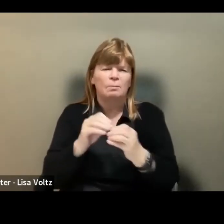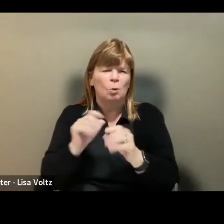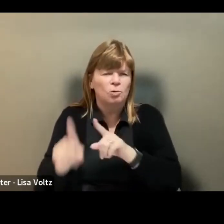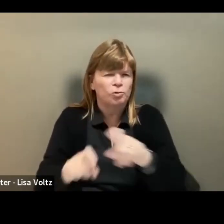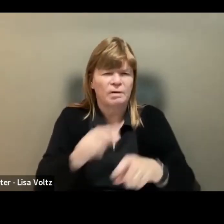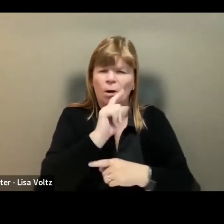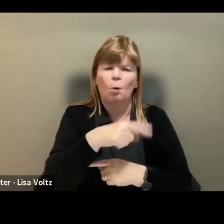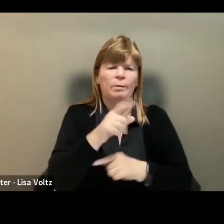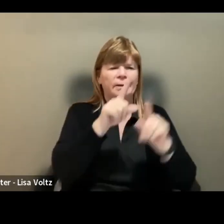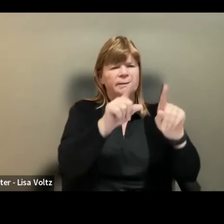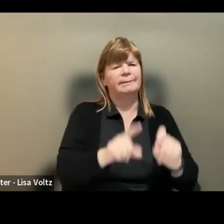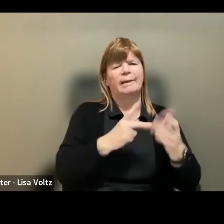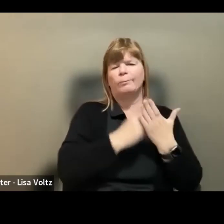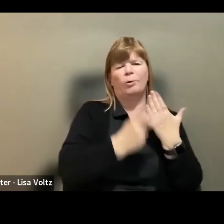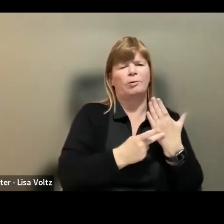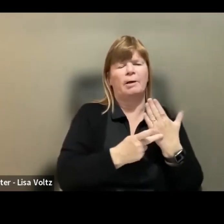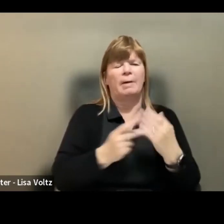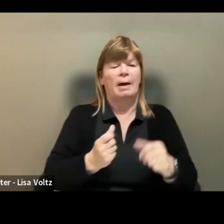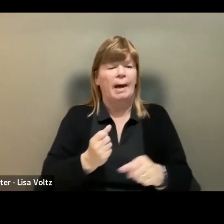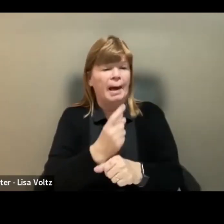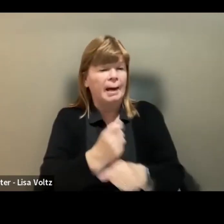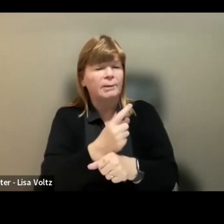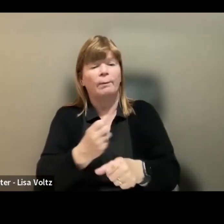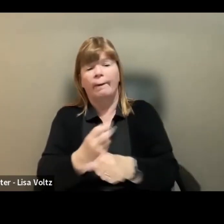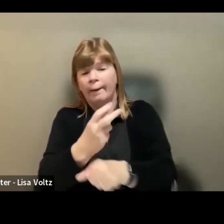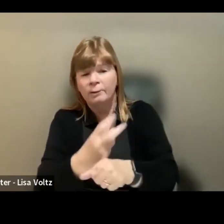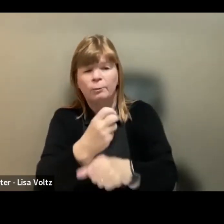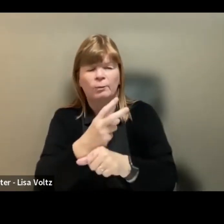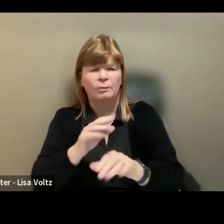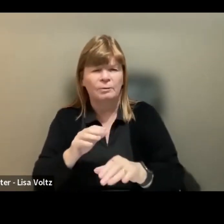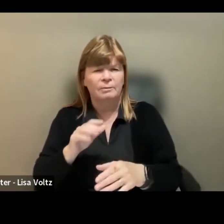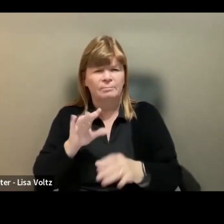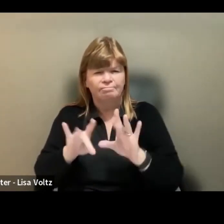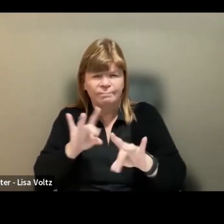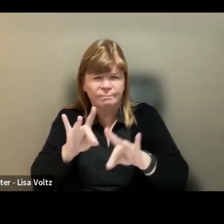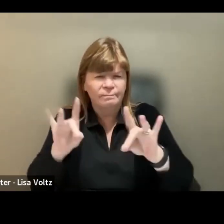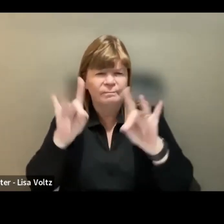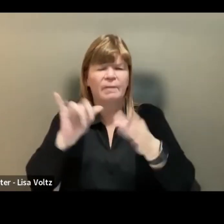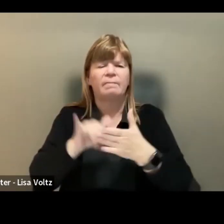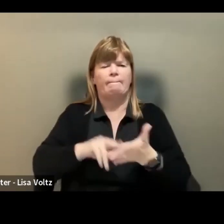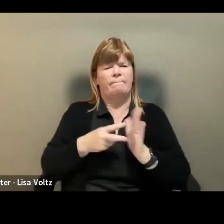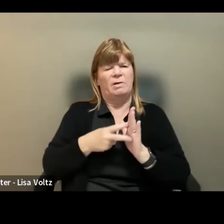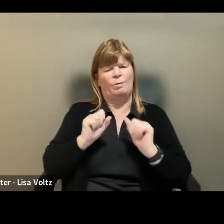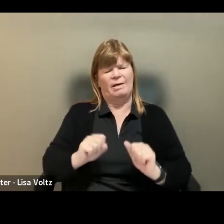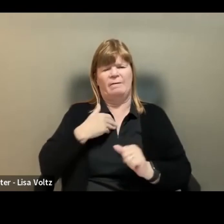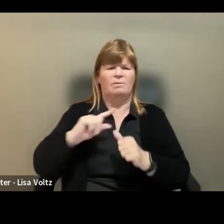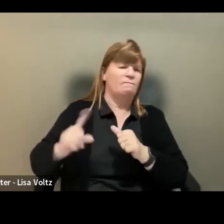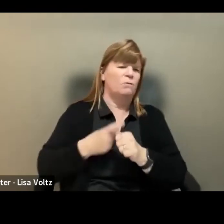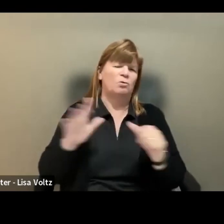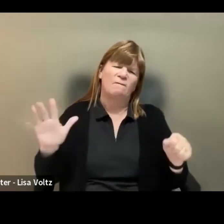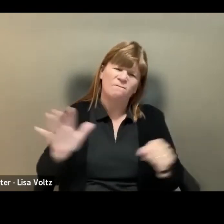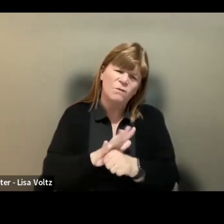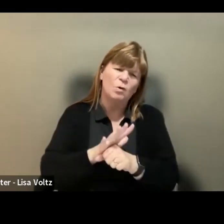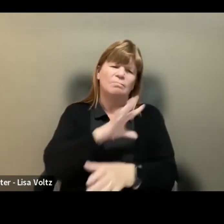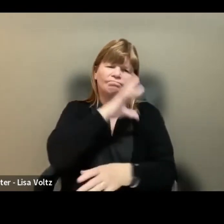pilot on an annual or biannual basis. And this would allow us to produce the first truly comprehensive